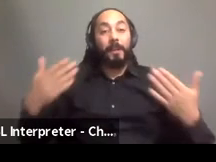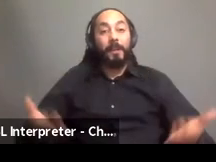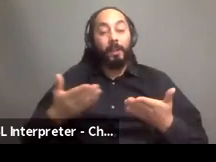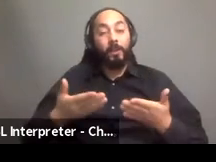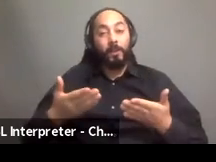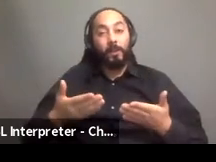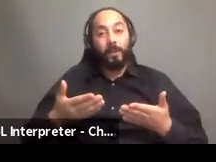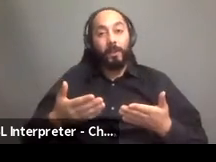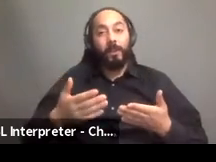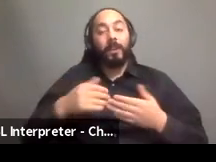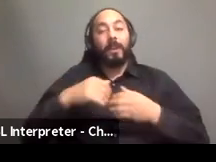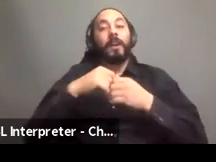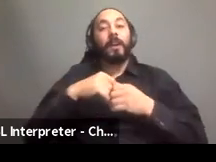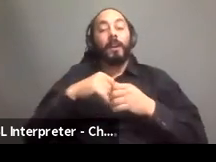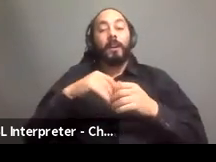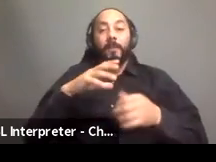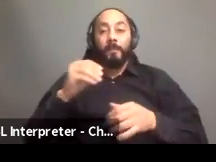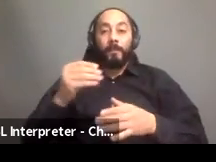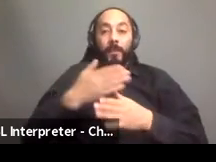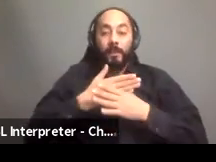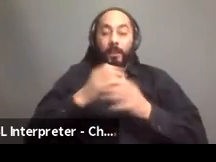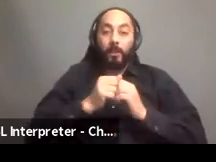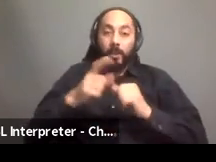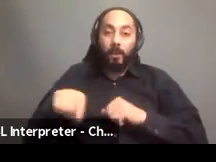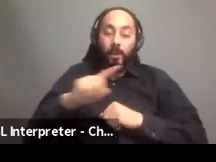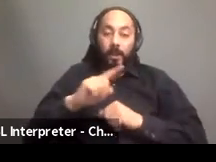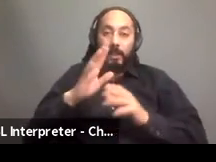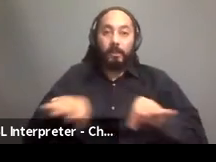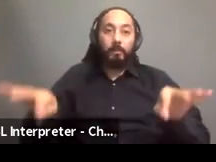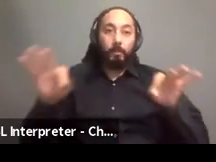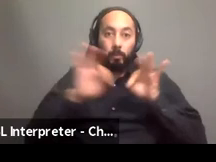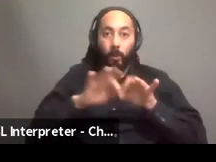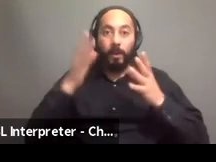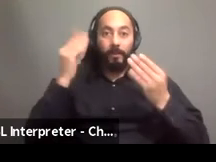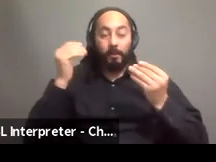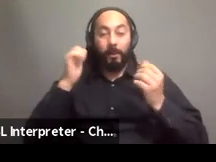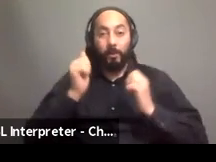and sharing with you all this very important and crucial information with you all tonight.